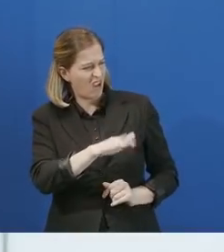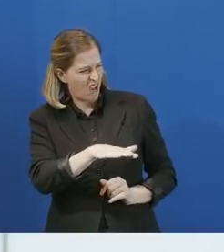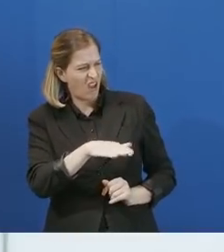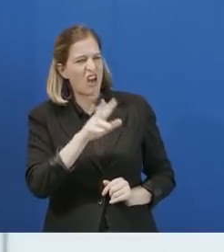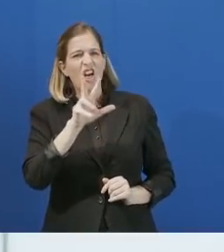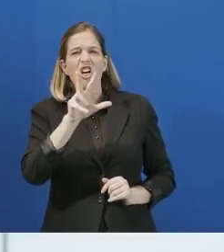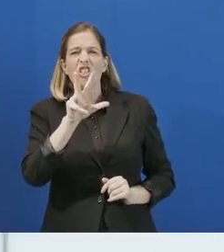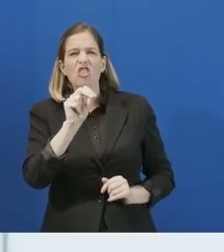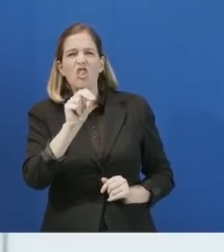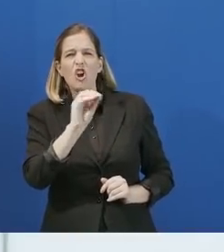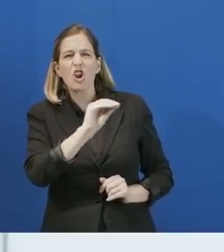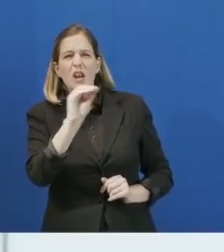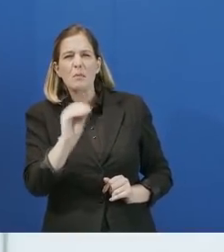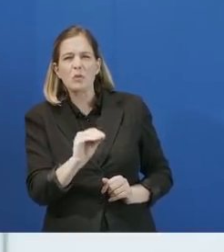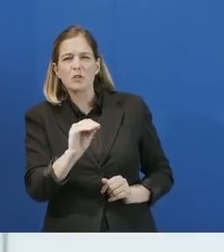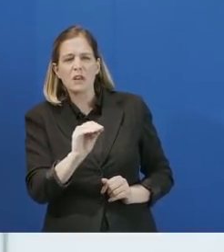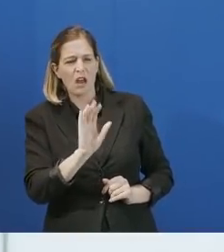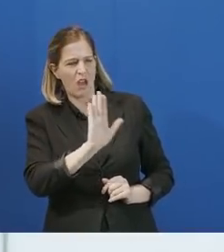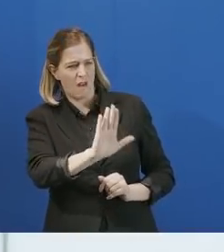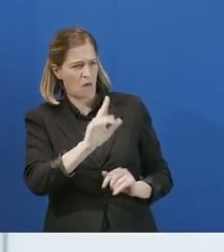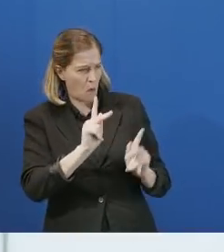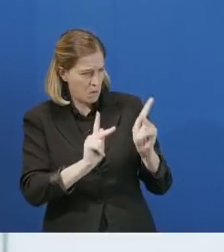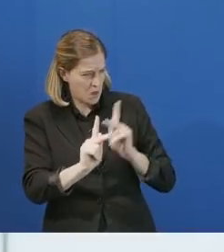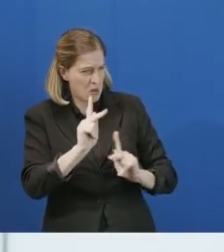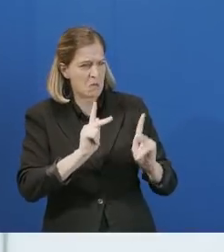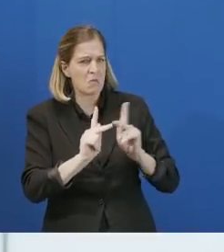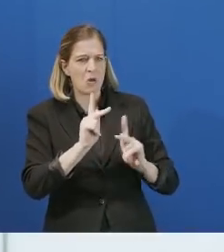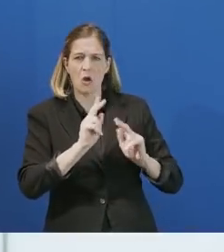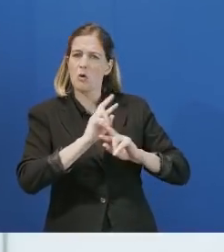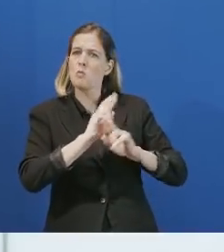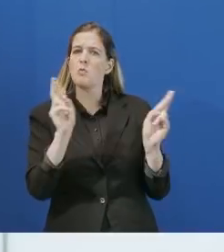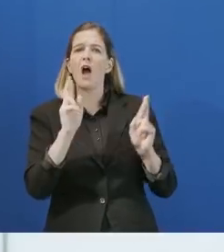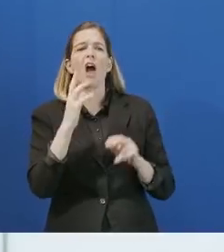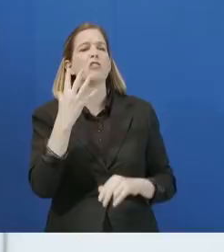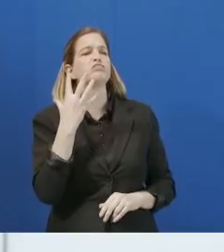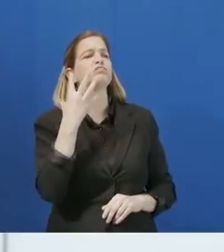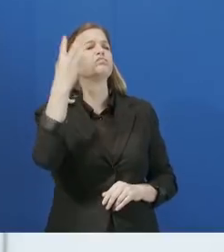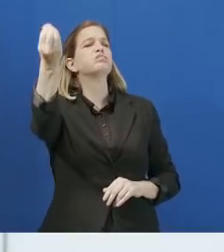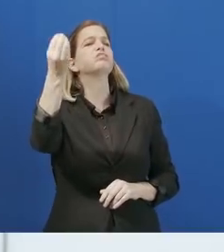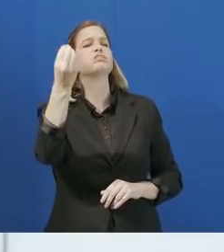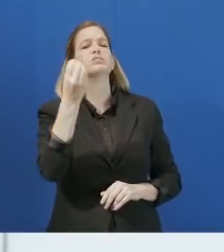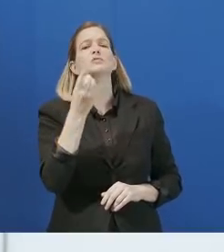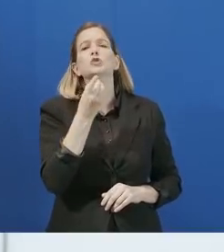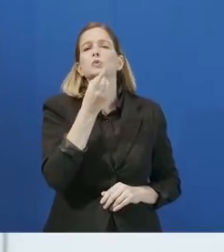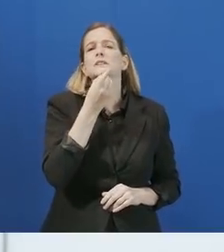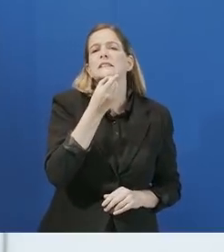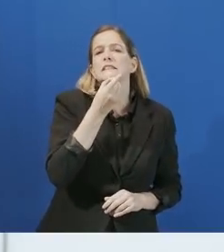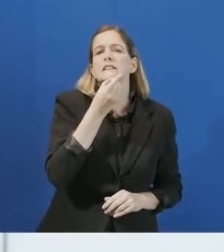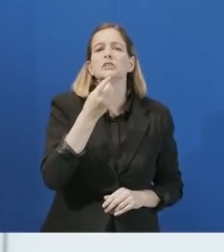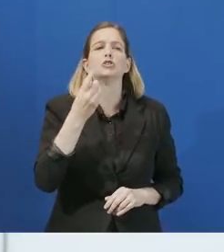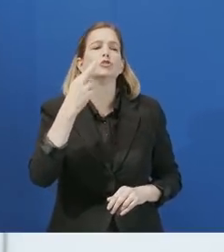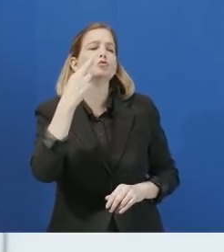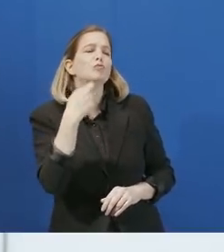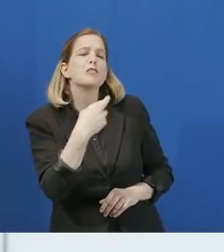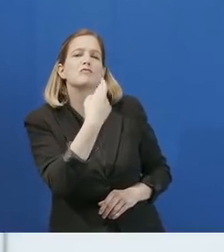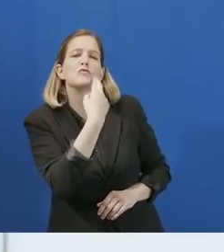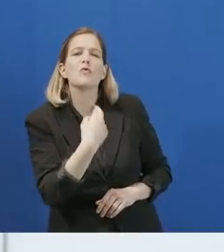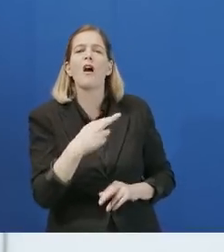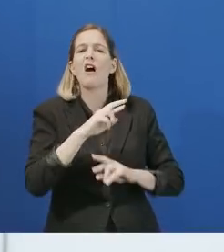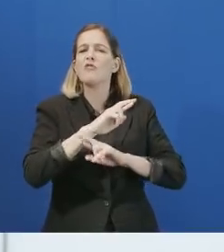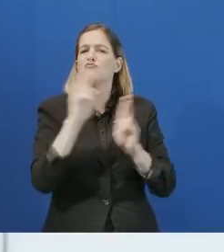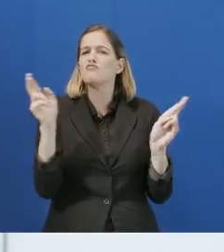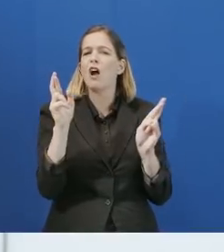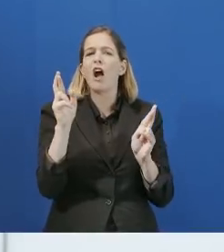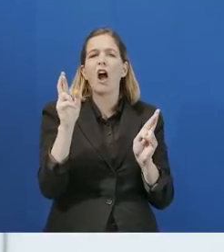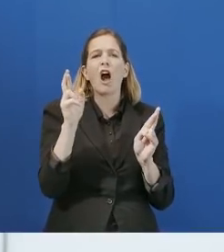are ready to go out tonight to dinner. They are ready to go. They are over whatever fear was there,